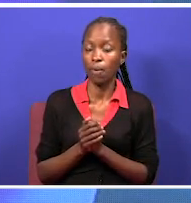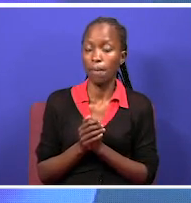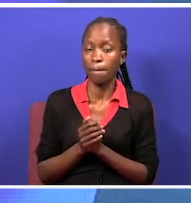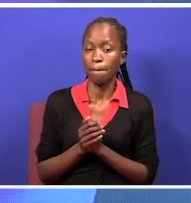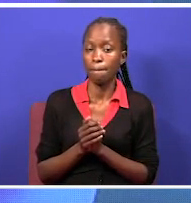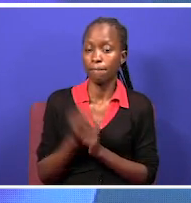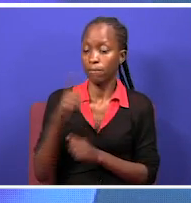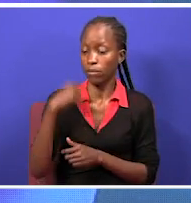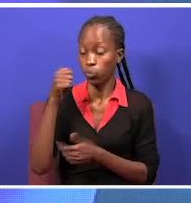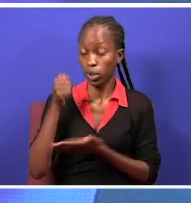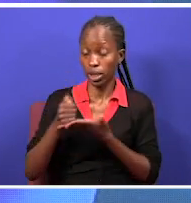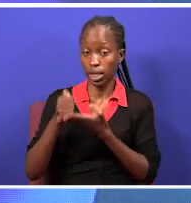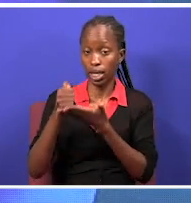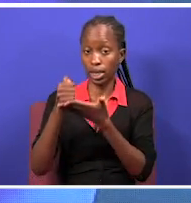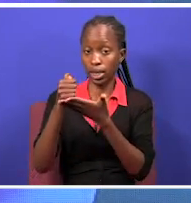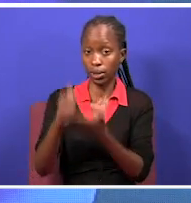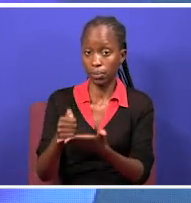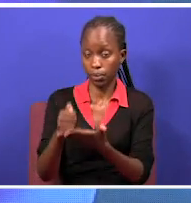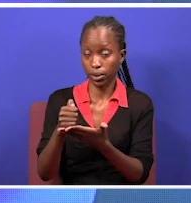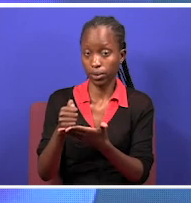to shape and to form